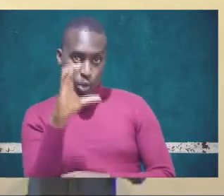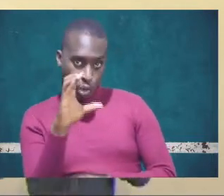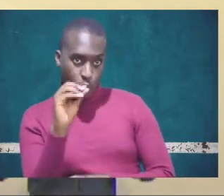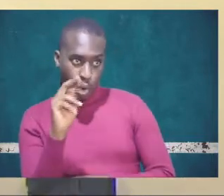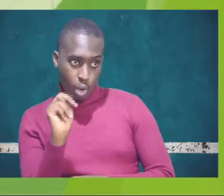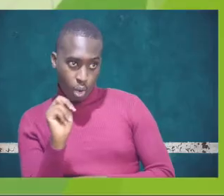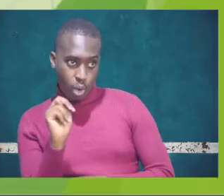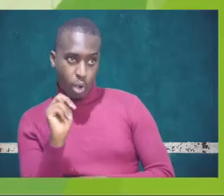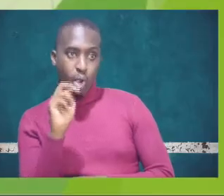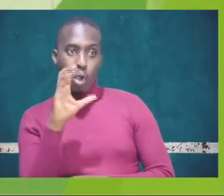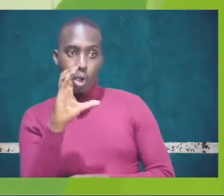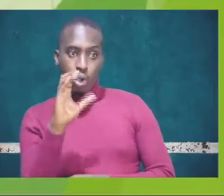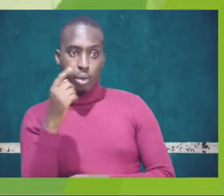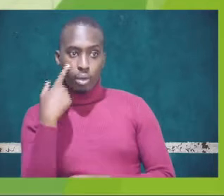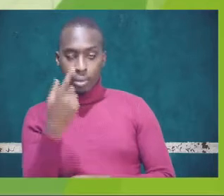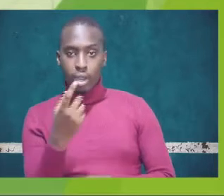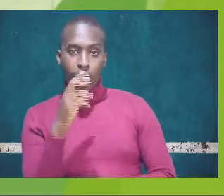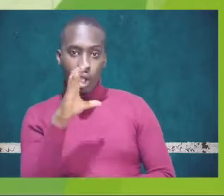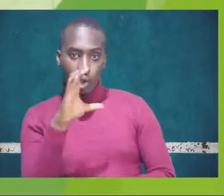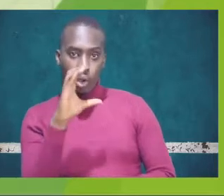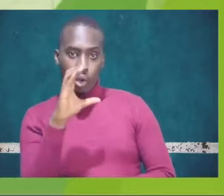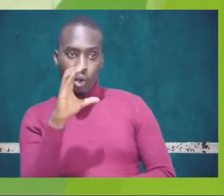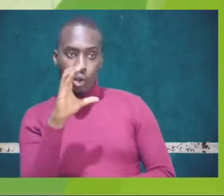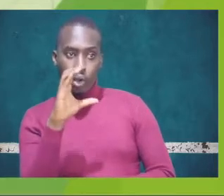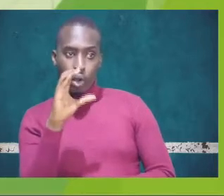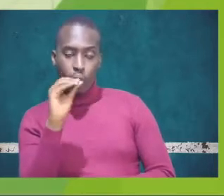conjunction. You put this, you see this? Conjunction,